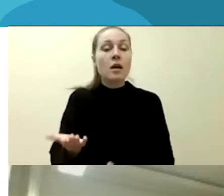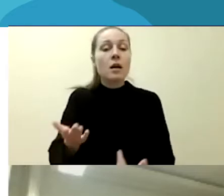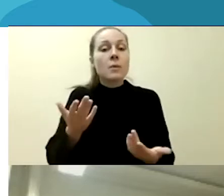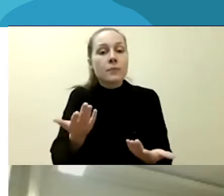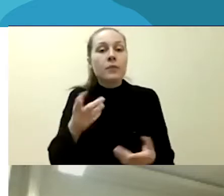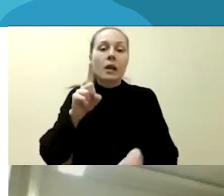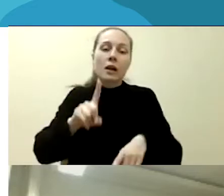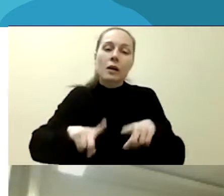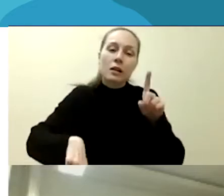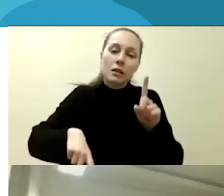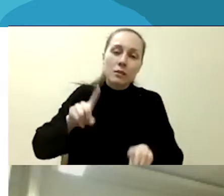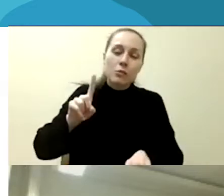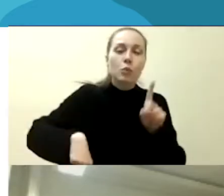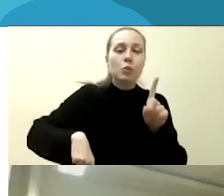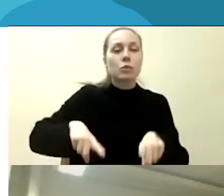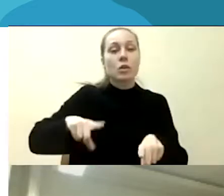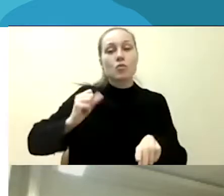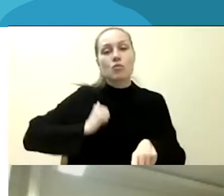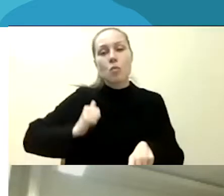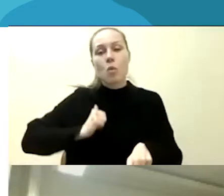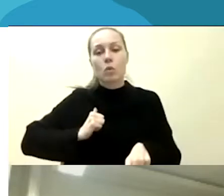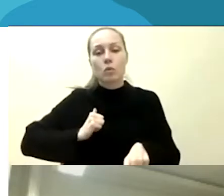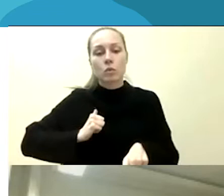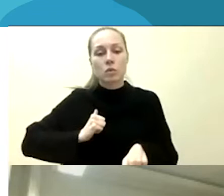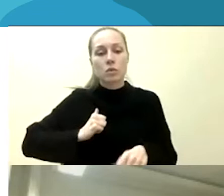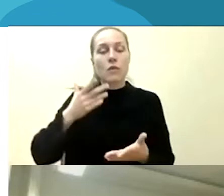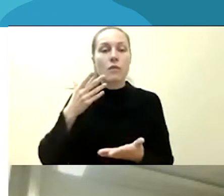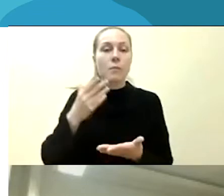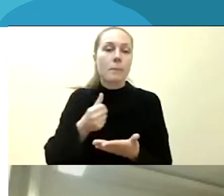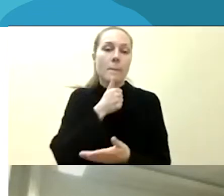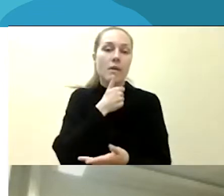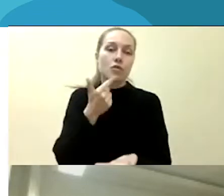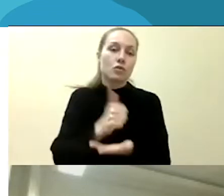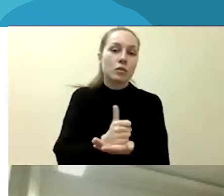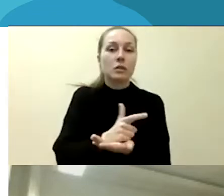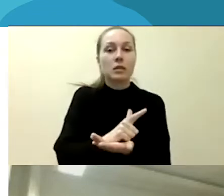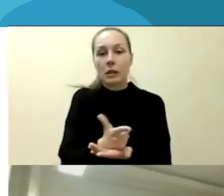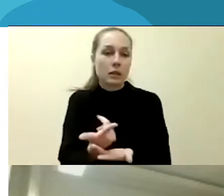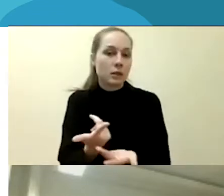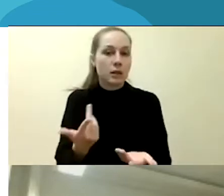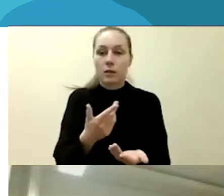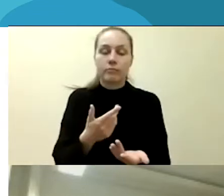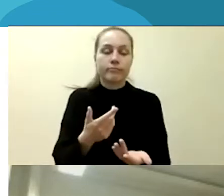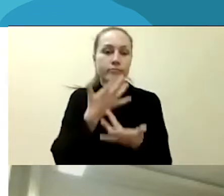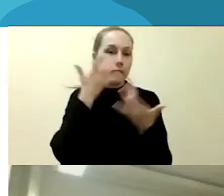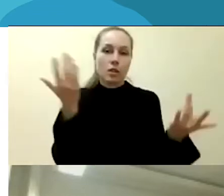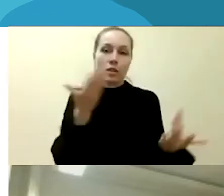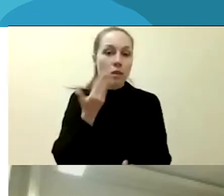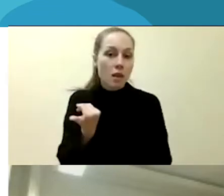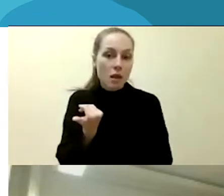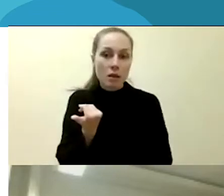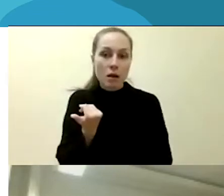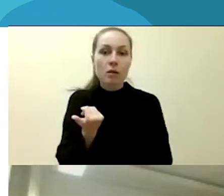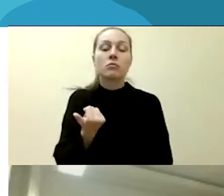sexual orientation, maybe you live with very religious parents, family, if